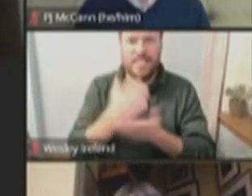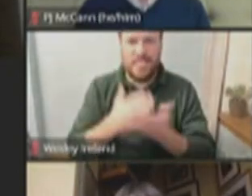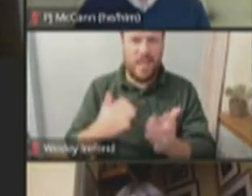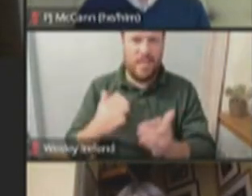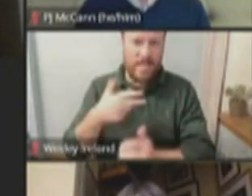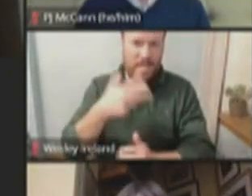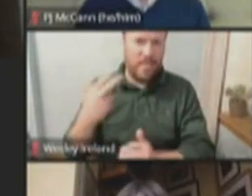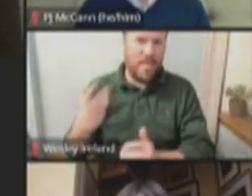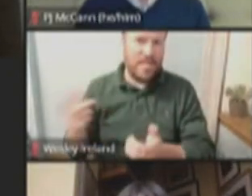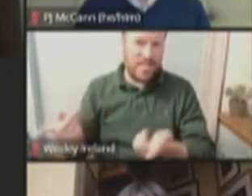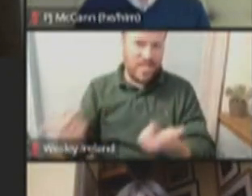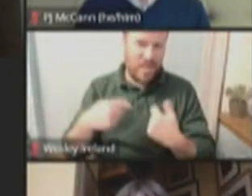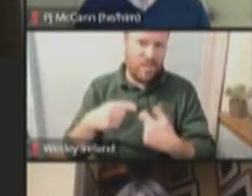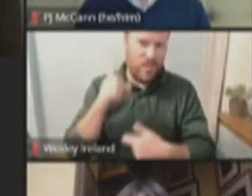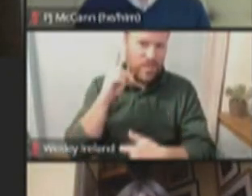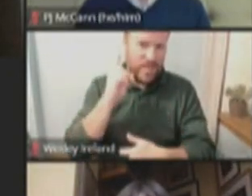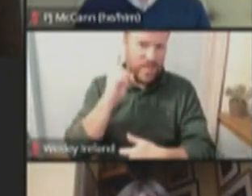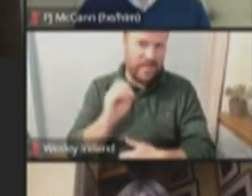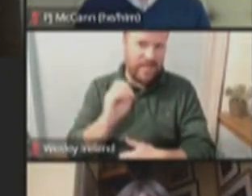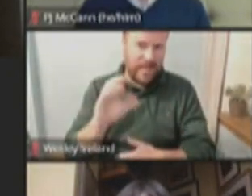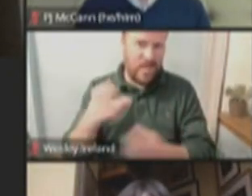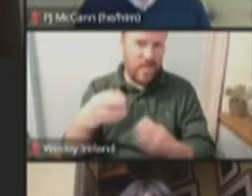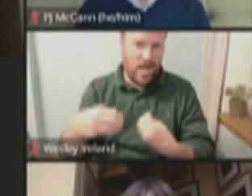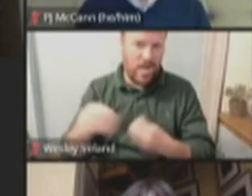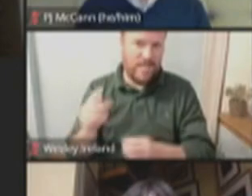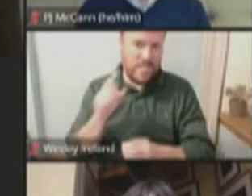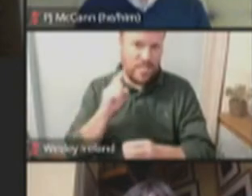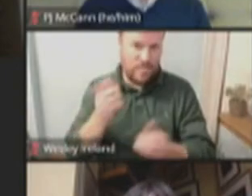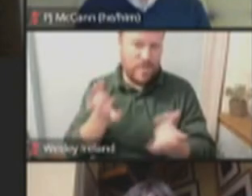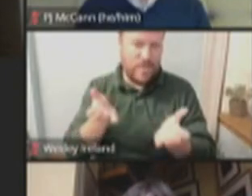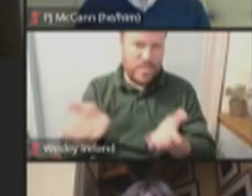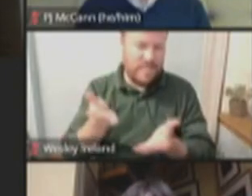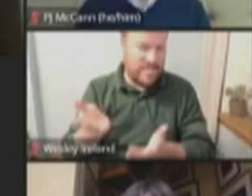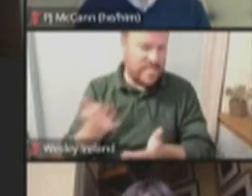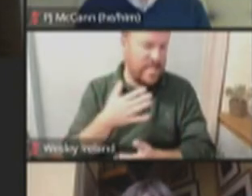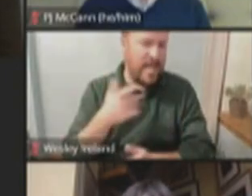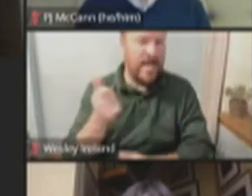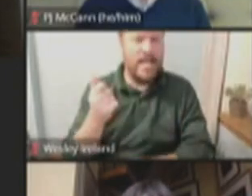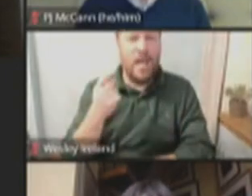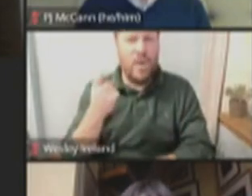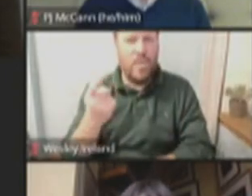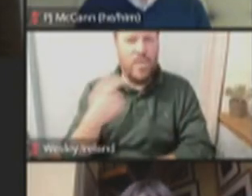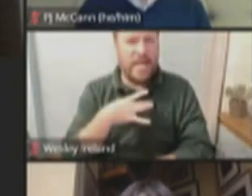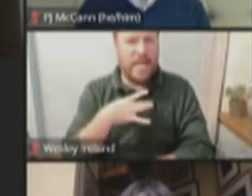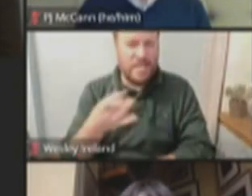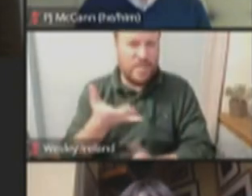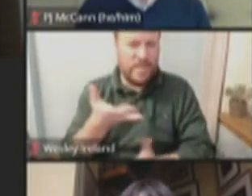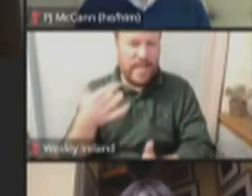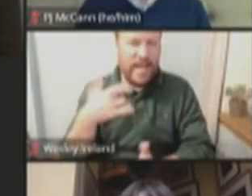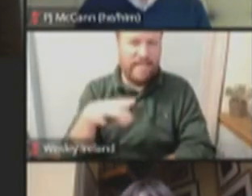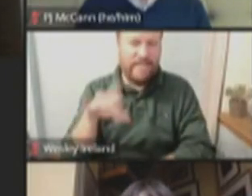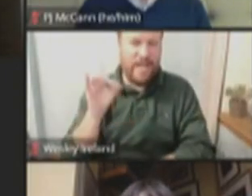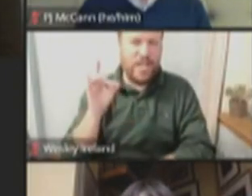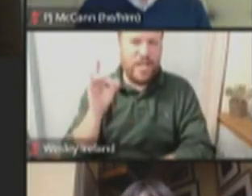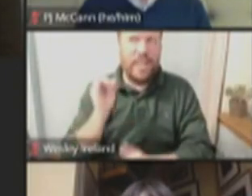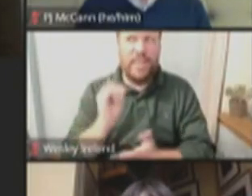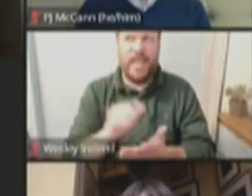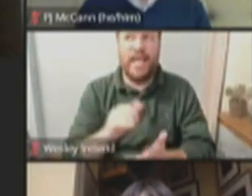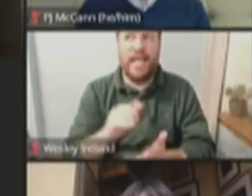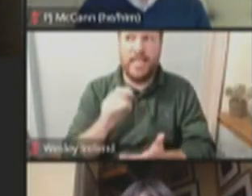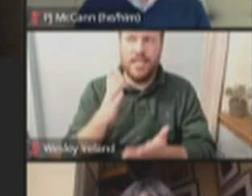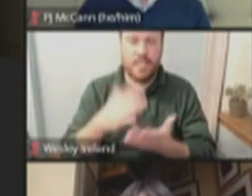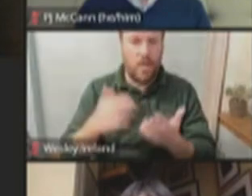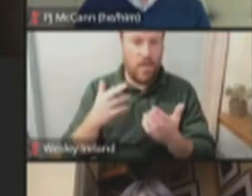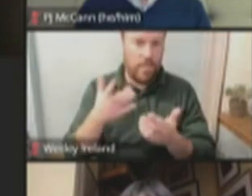And from my understanding, some of the immigrants do come to Deaf Inc.'s offices for services. So